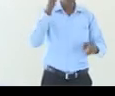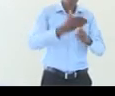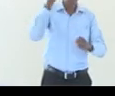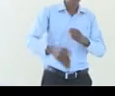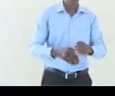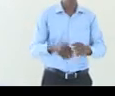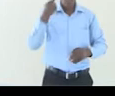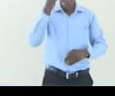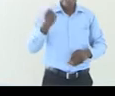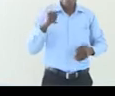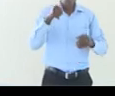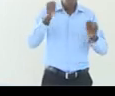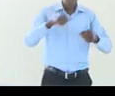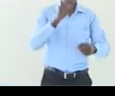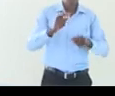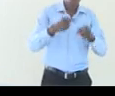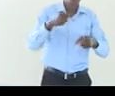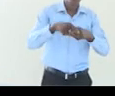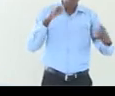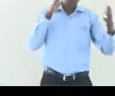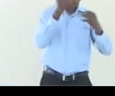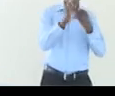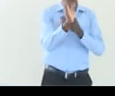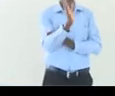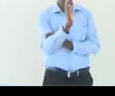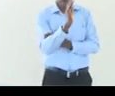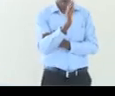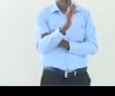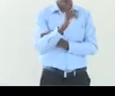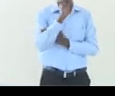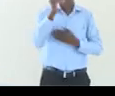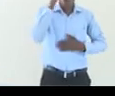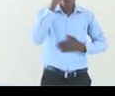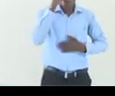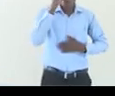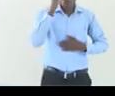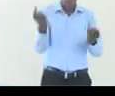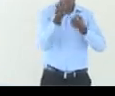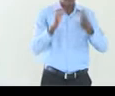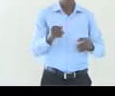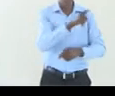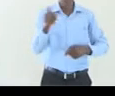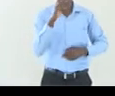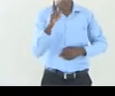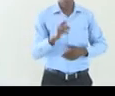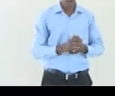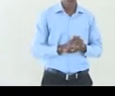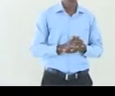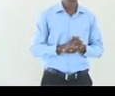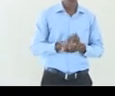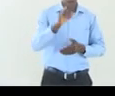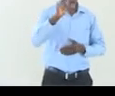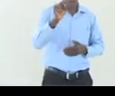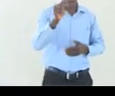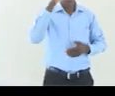you cannot enter the presence of God and not realize what a sinner you are. I mean, look at Isaiah. Isaiah chapter